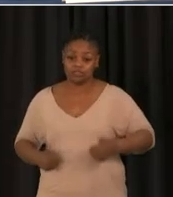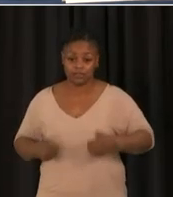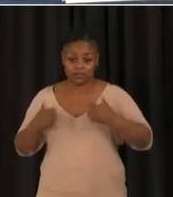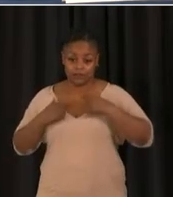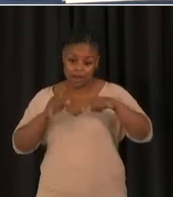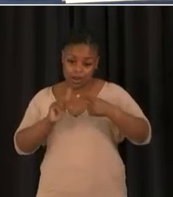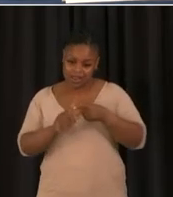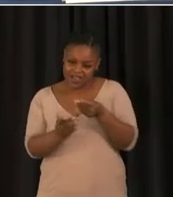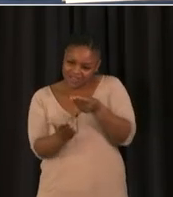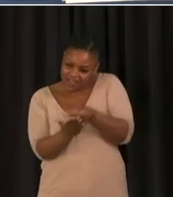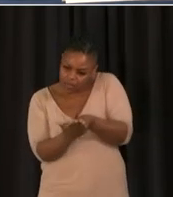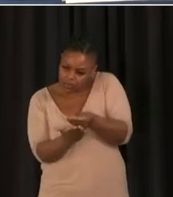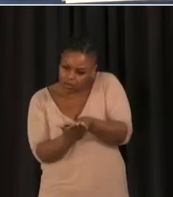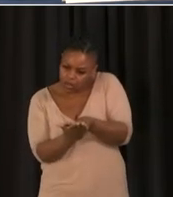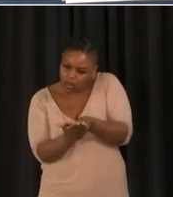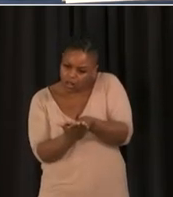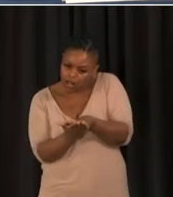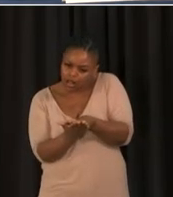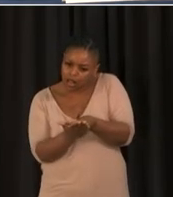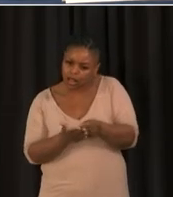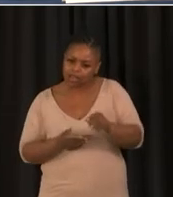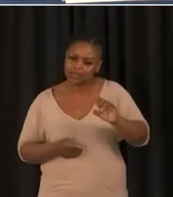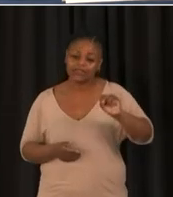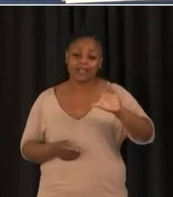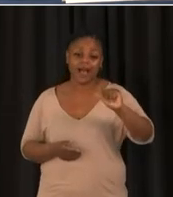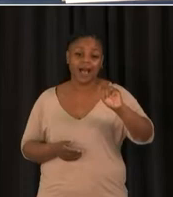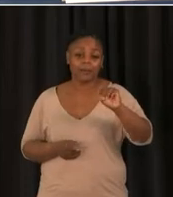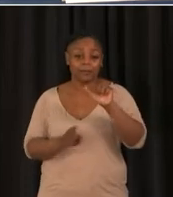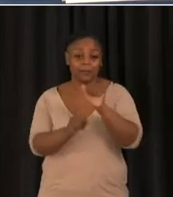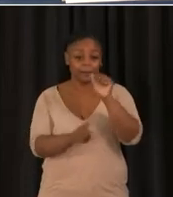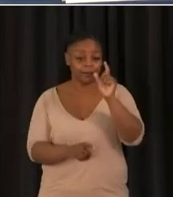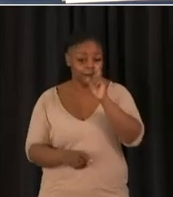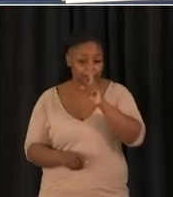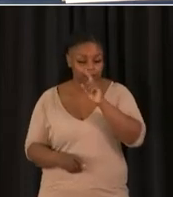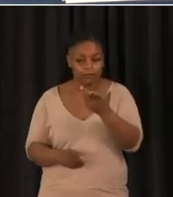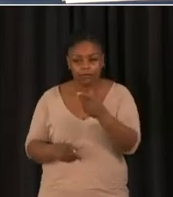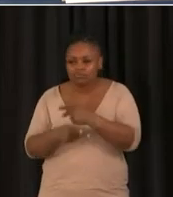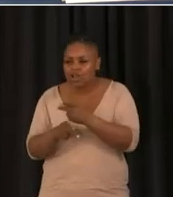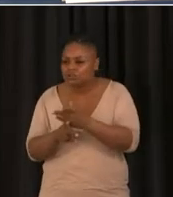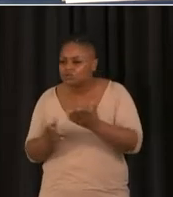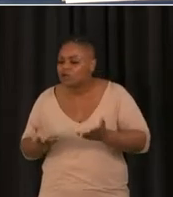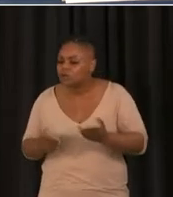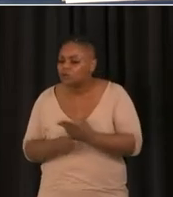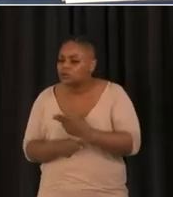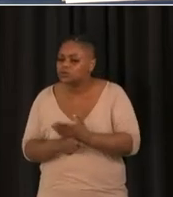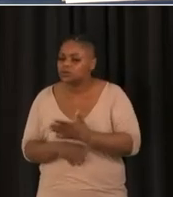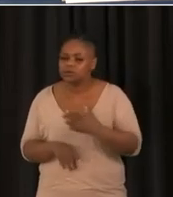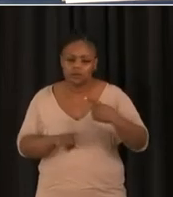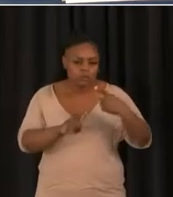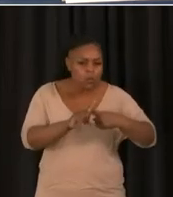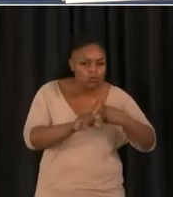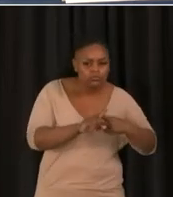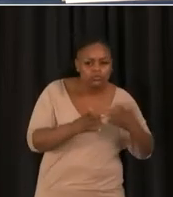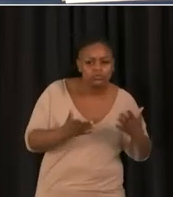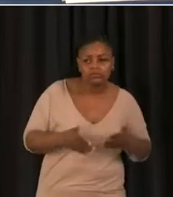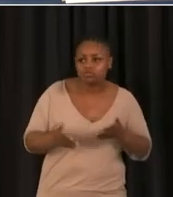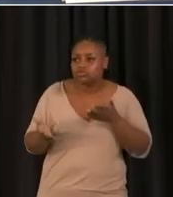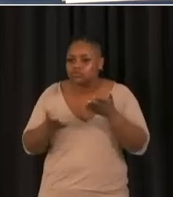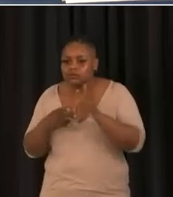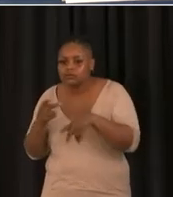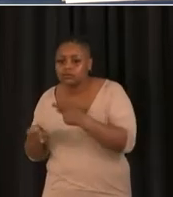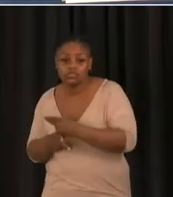Columbia that have a direct impact on the lives of district residents. We are fully committed to also